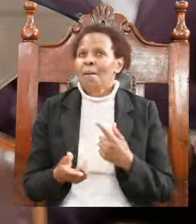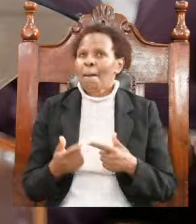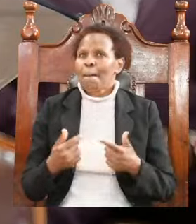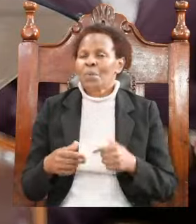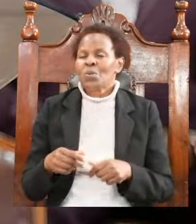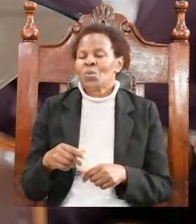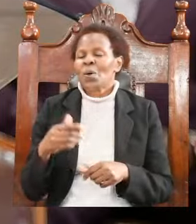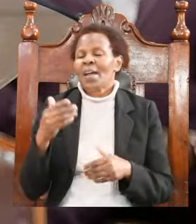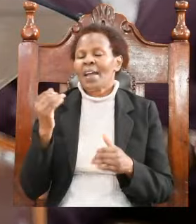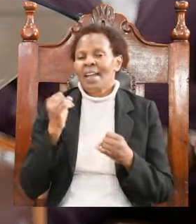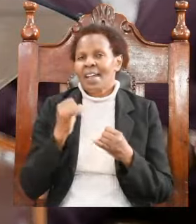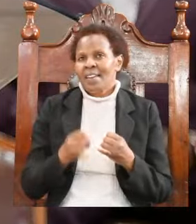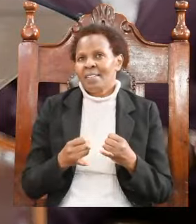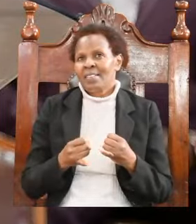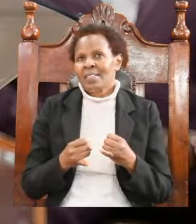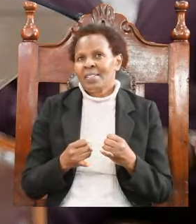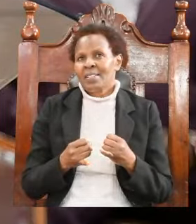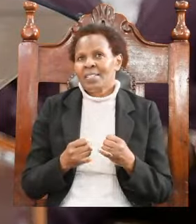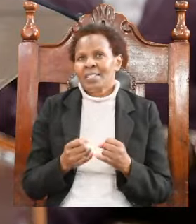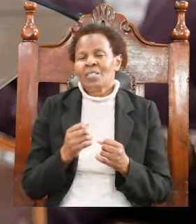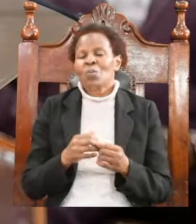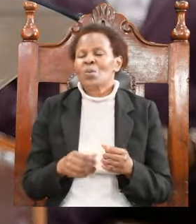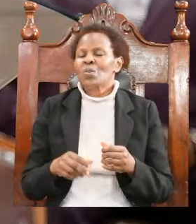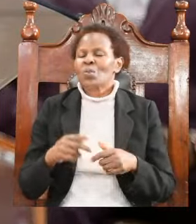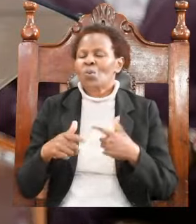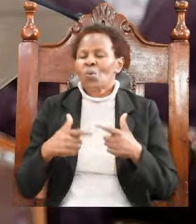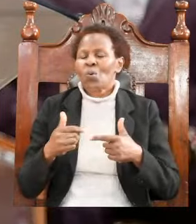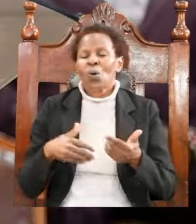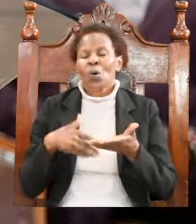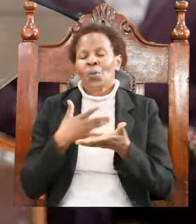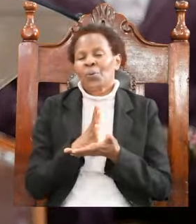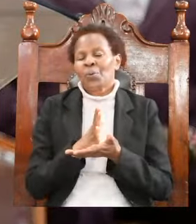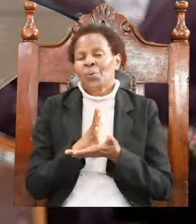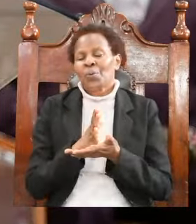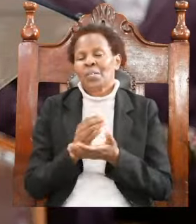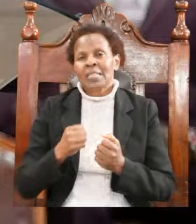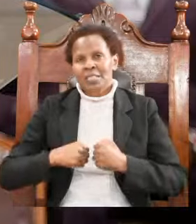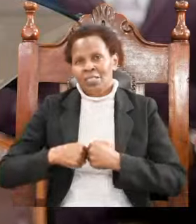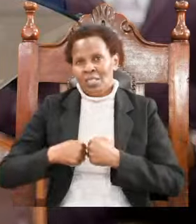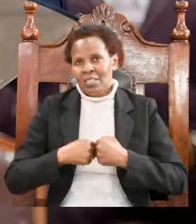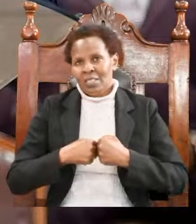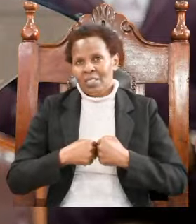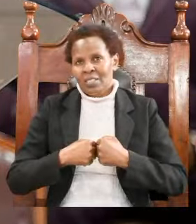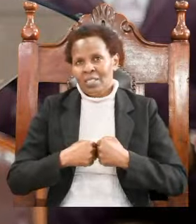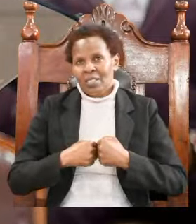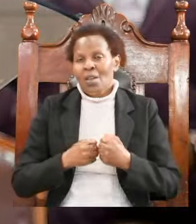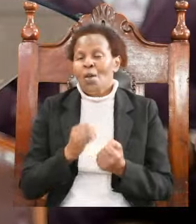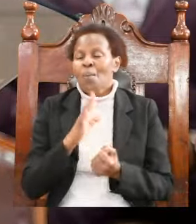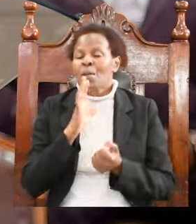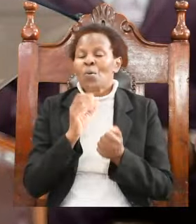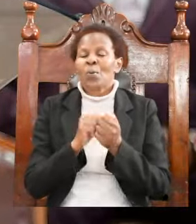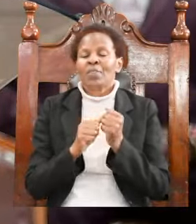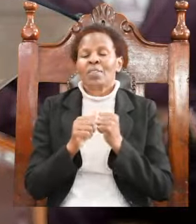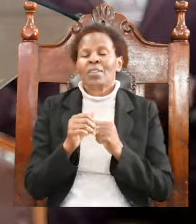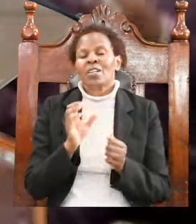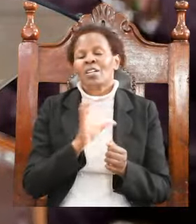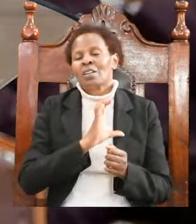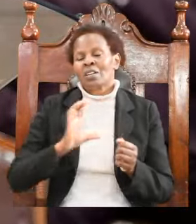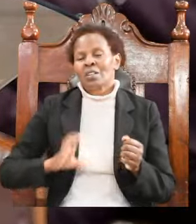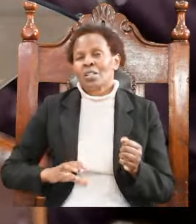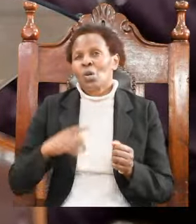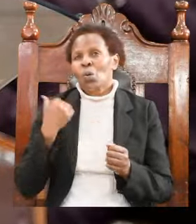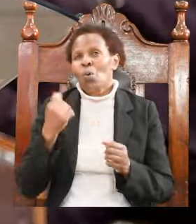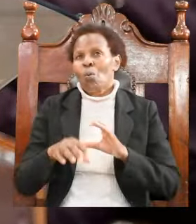And even though we will go through them, we need to go through them with Christ, who encourages us, who holds